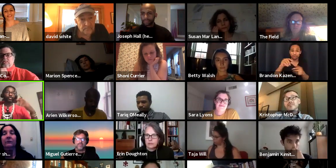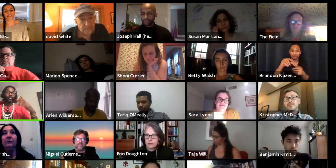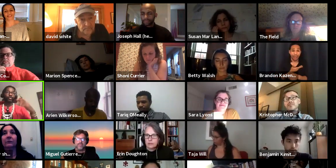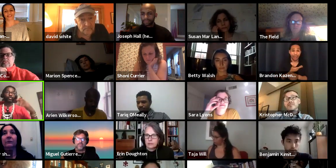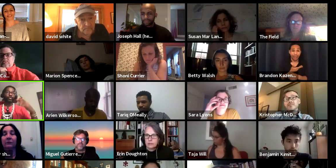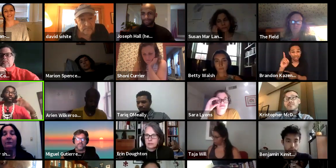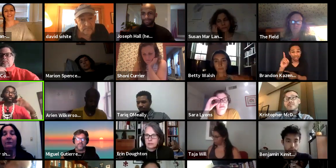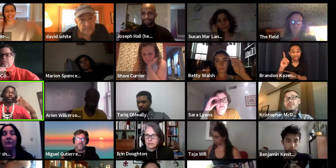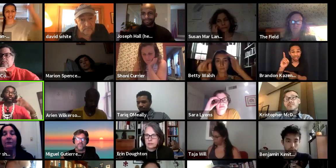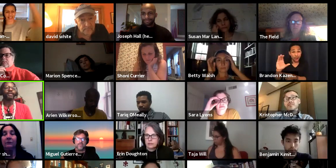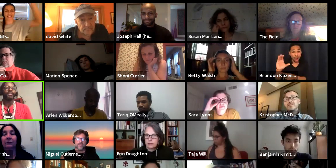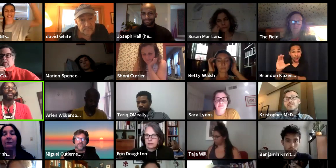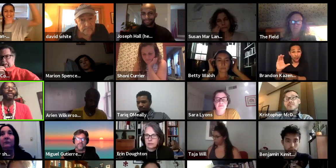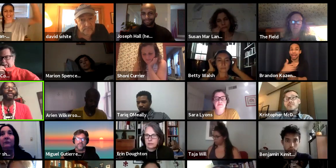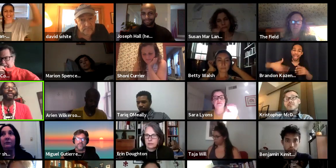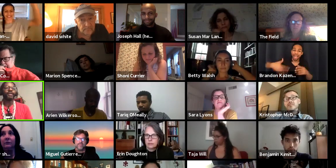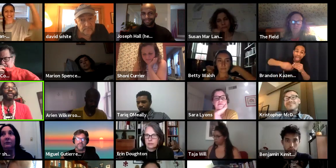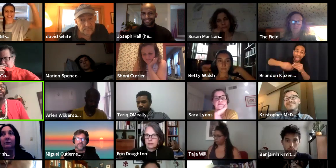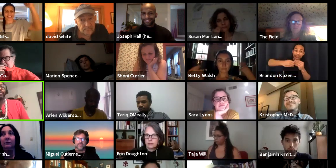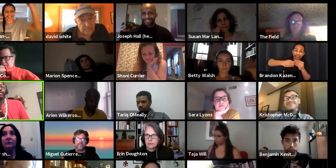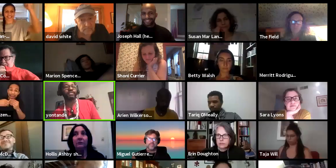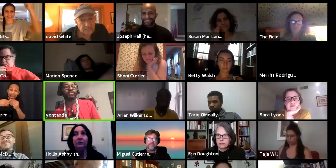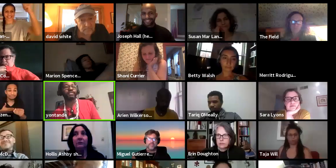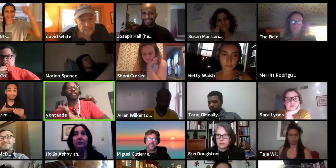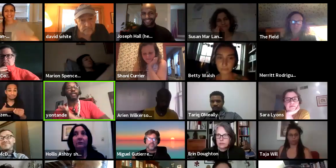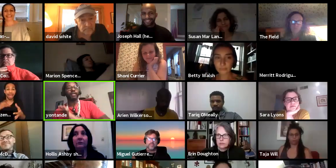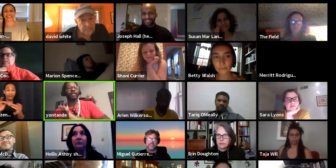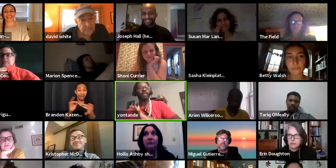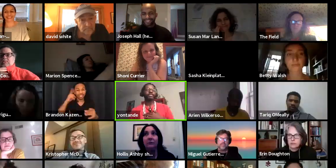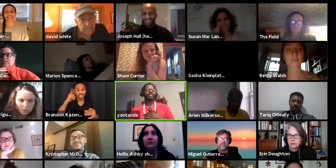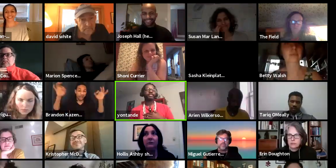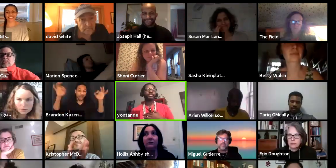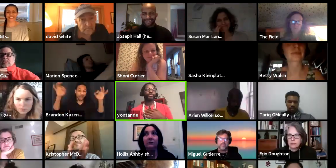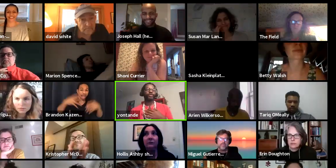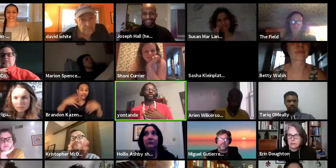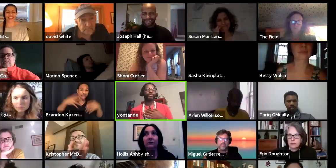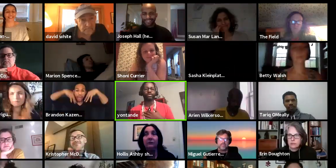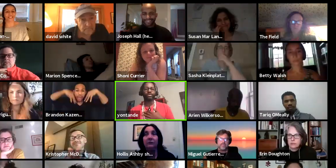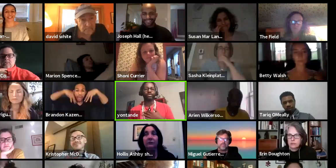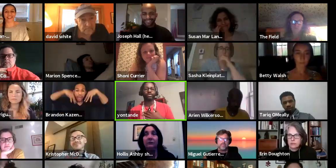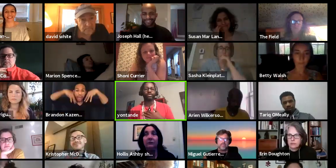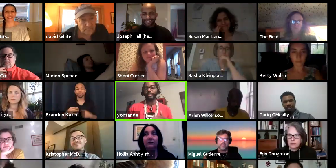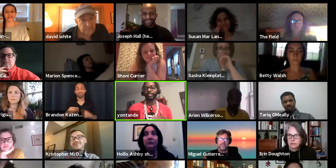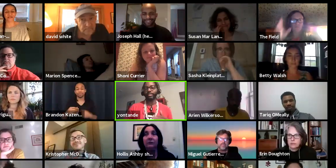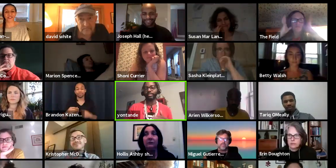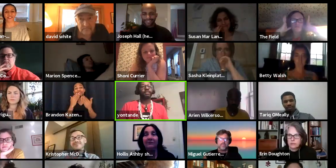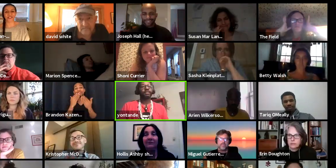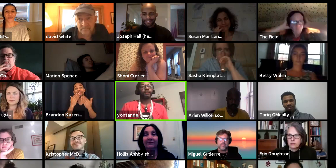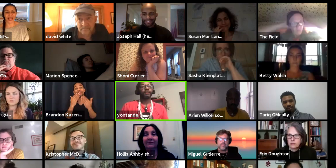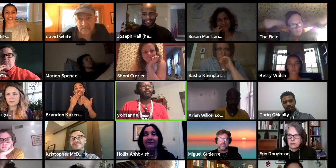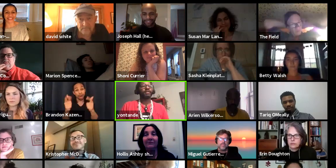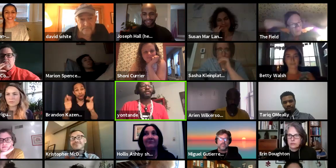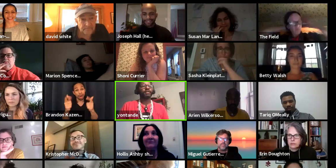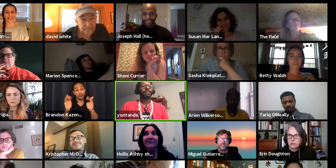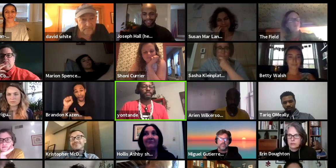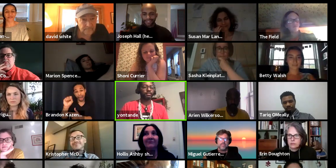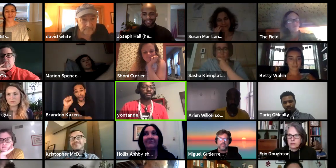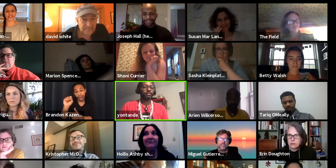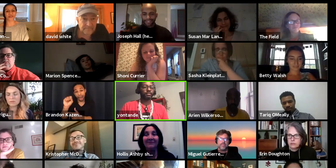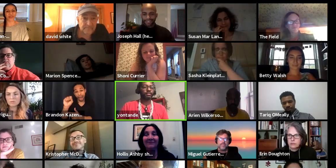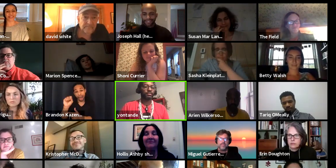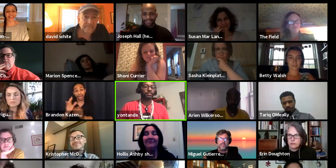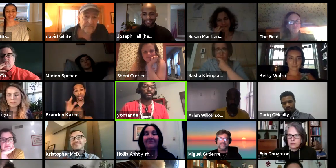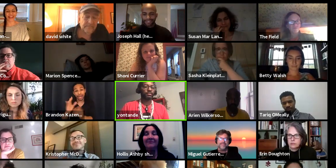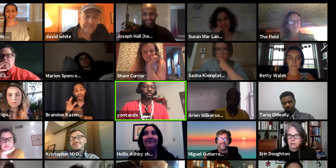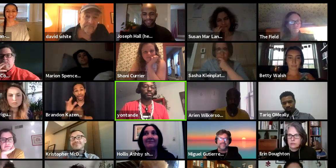sweat to this process. So thank you, everybody. Ashe. Ashe, thank you for the sweat. Thank you